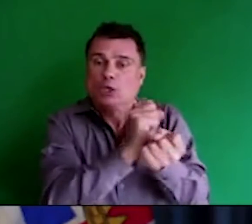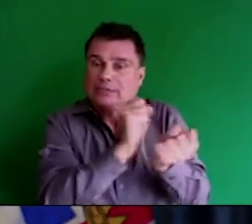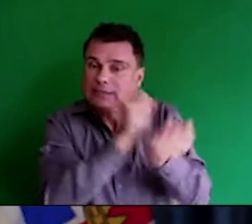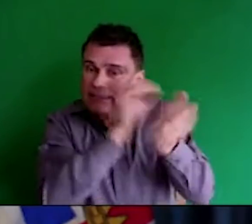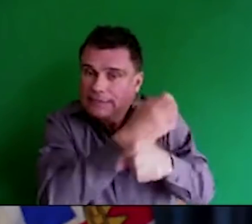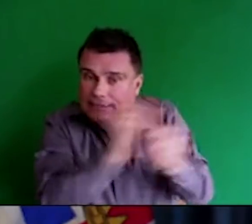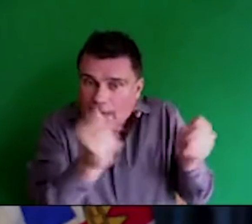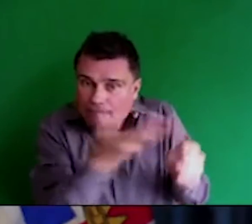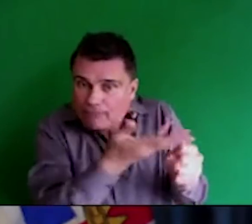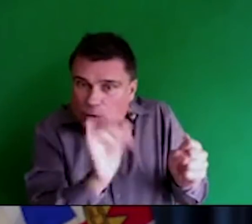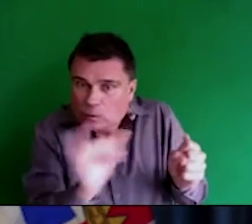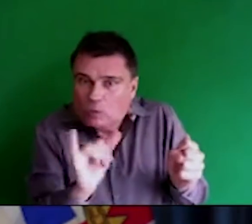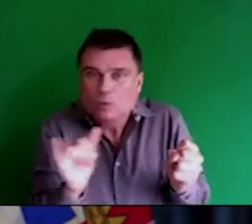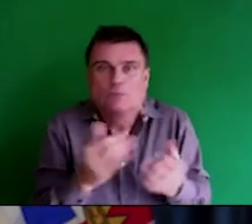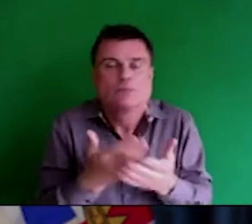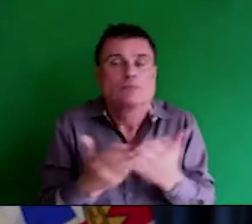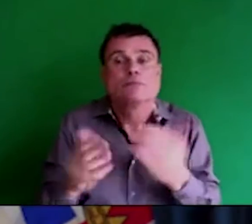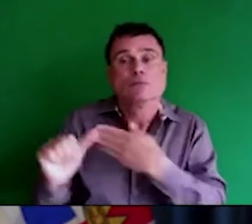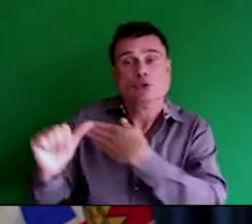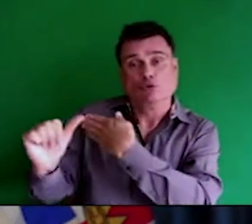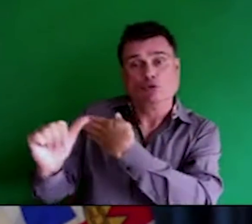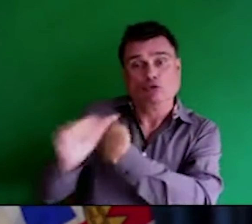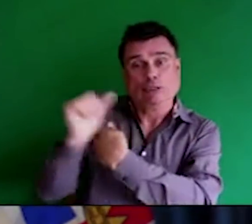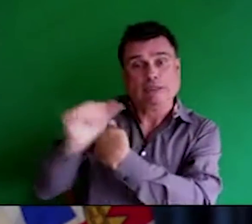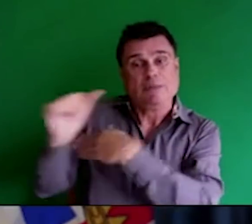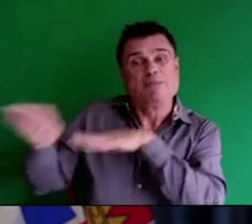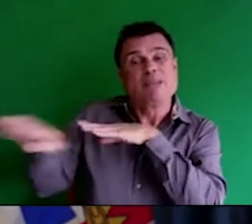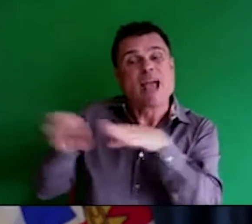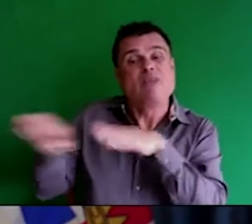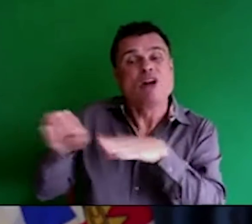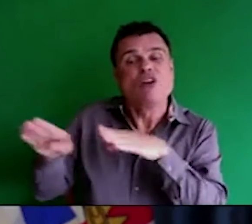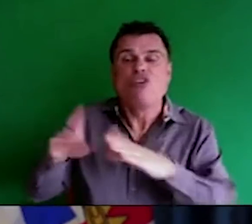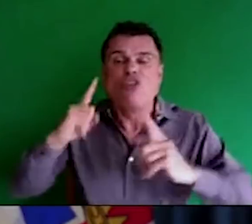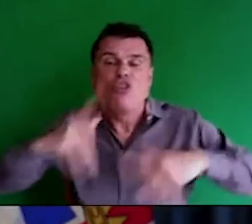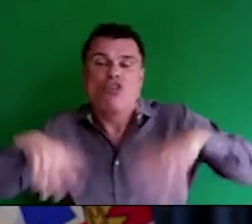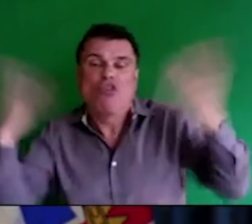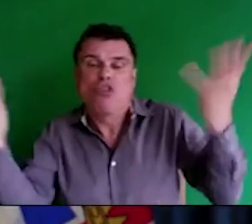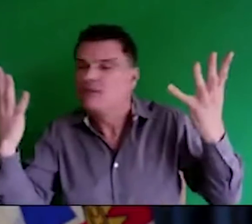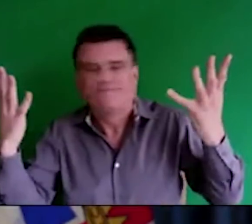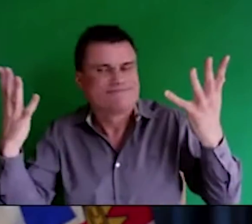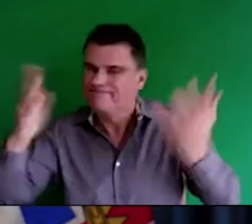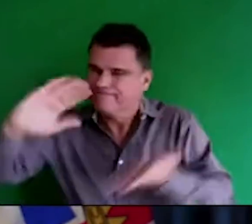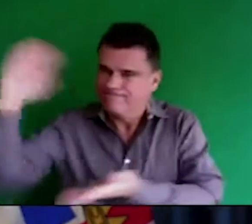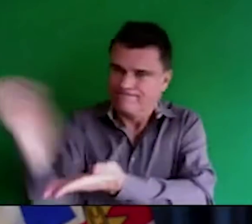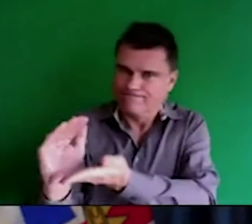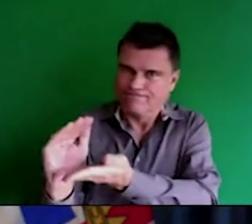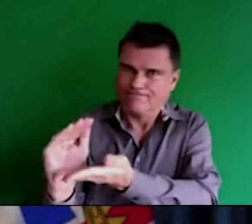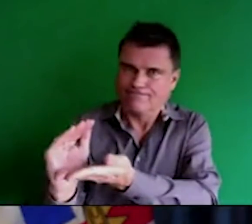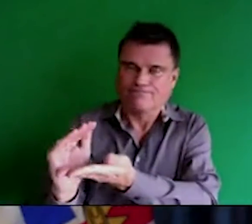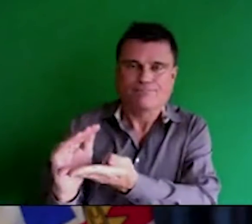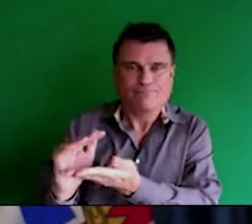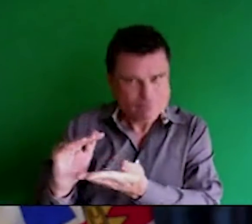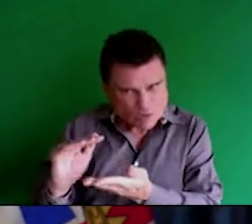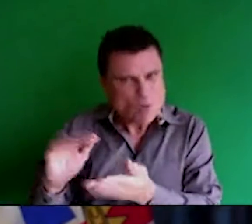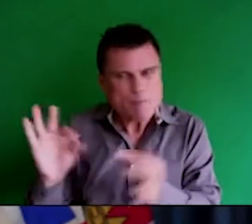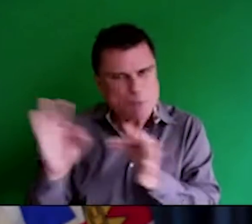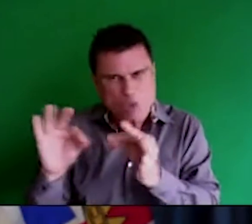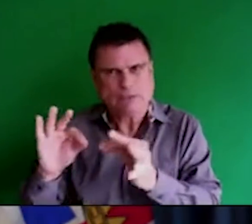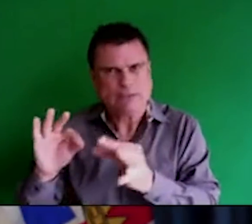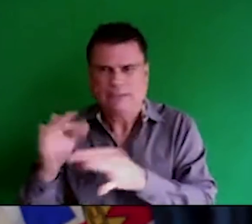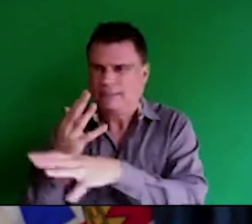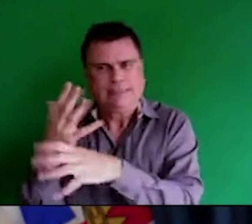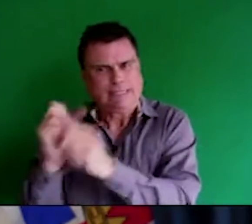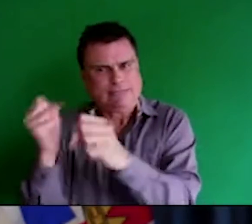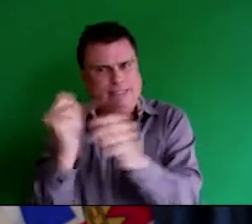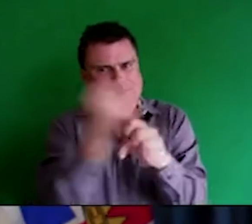risky behavior, reducing workplaces that have risky behavior, and we do that through, I believe, through hoping for compliance